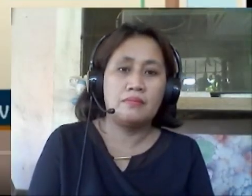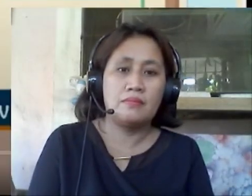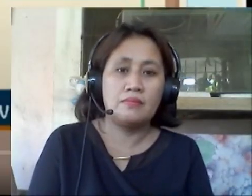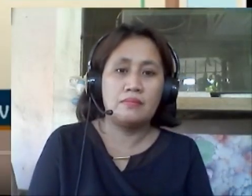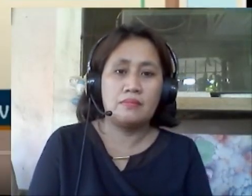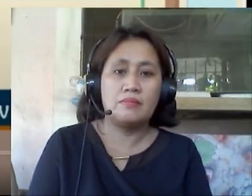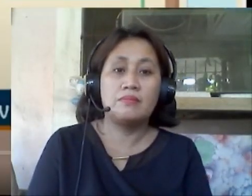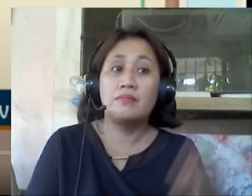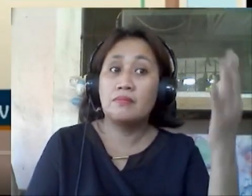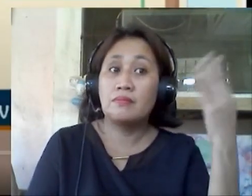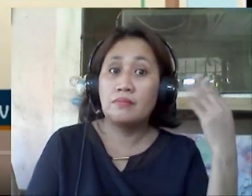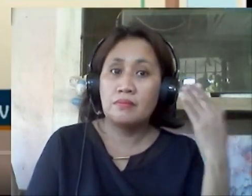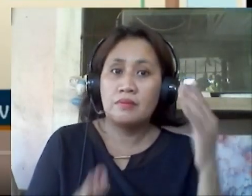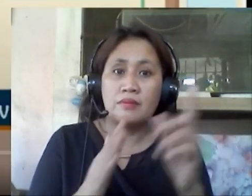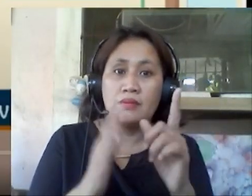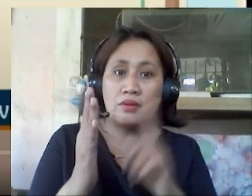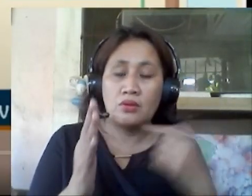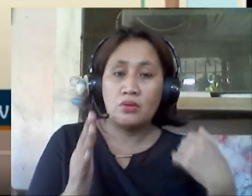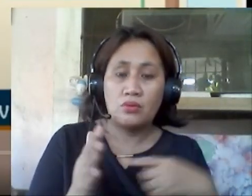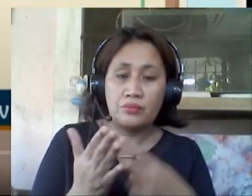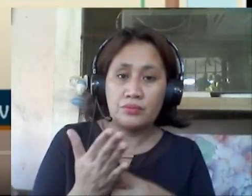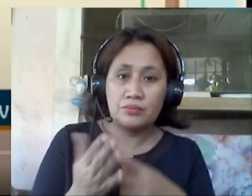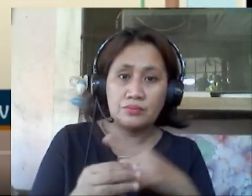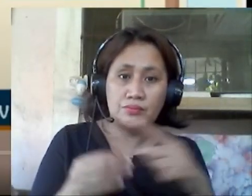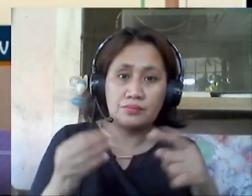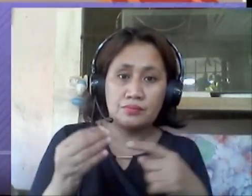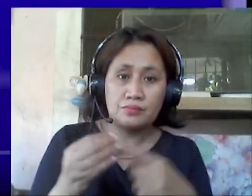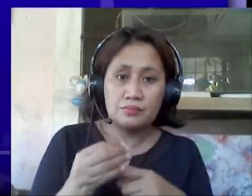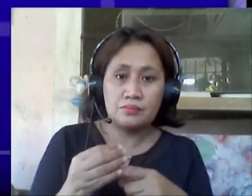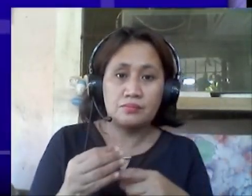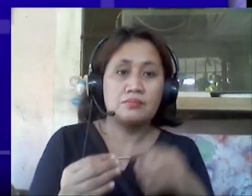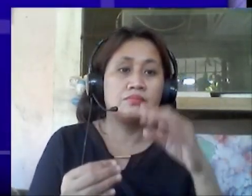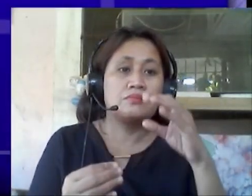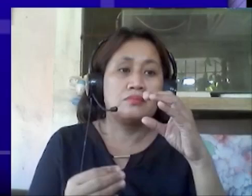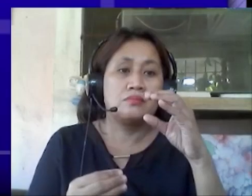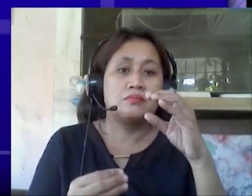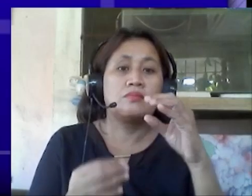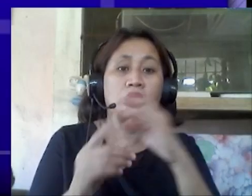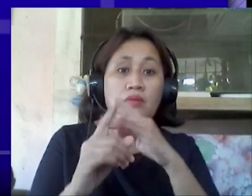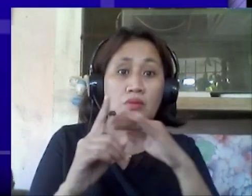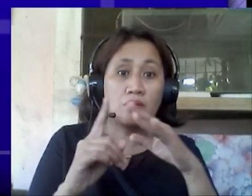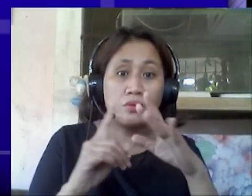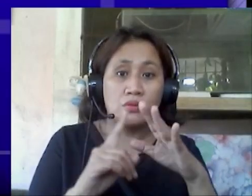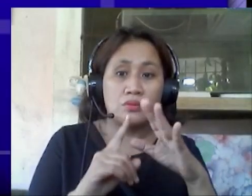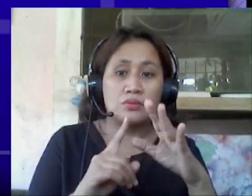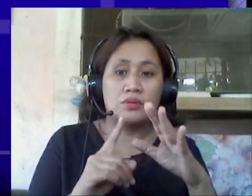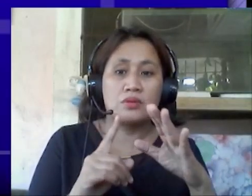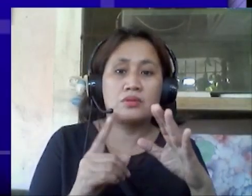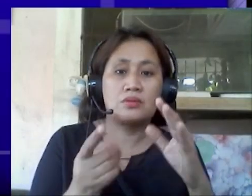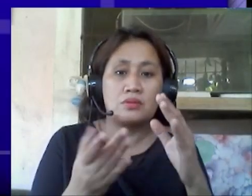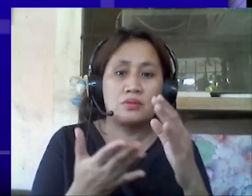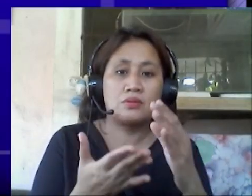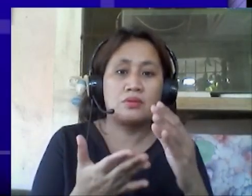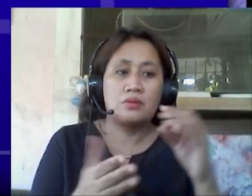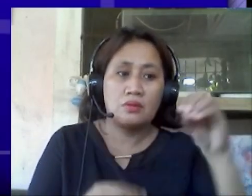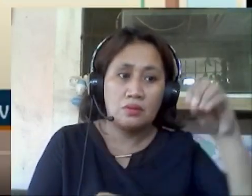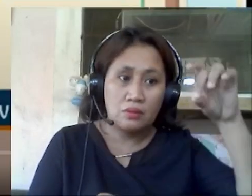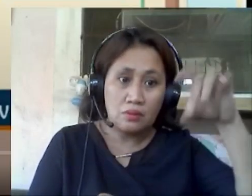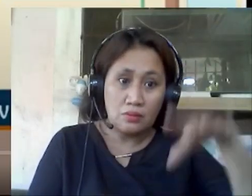Last episode, we discussed context clues, as well as the different types of context